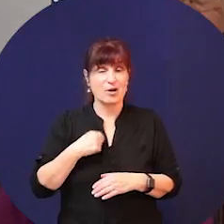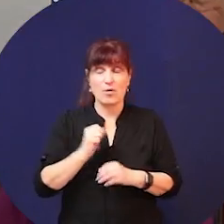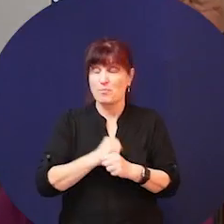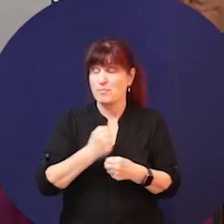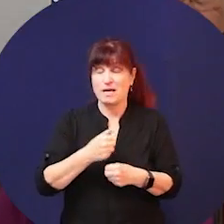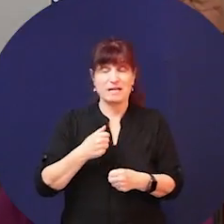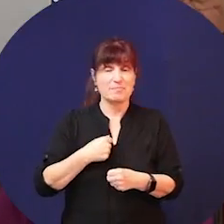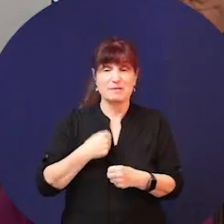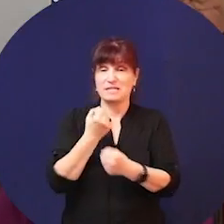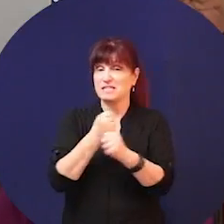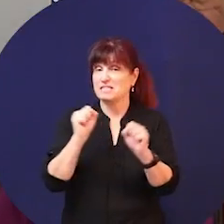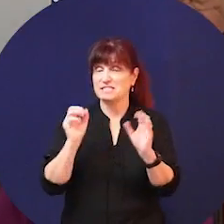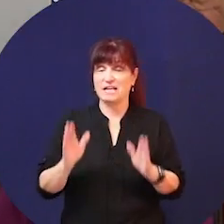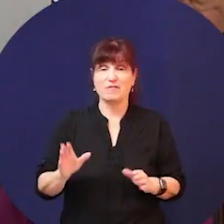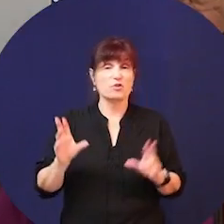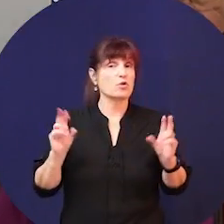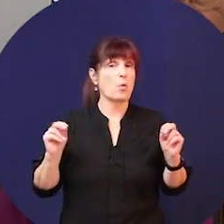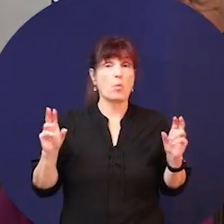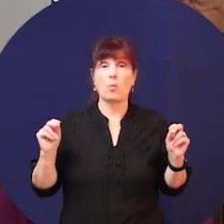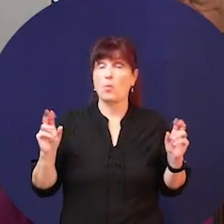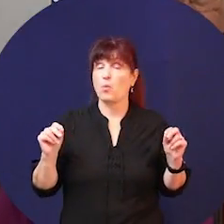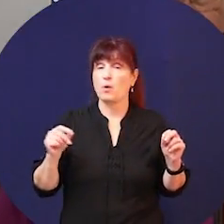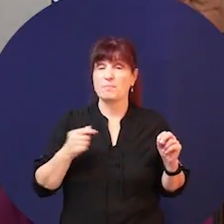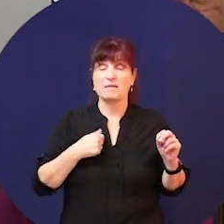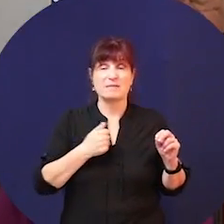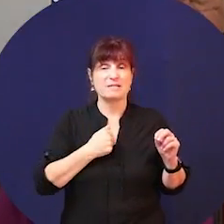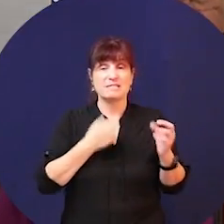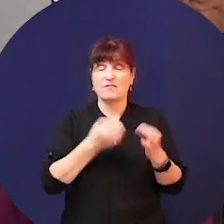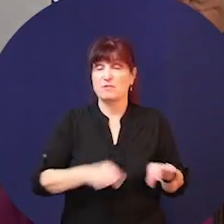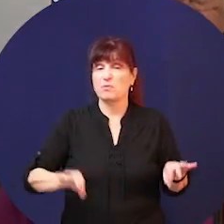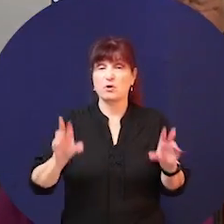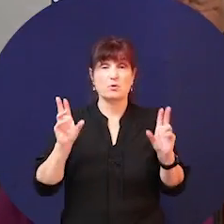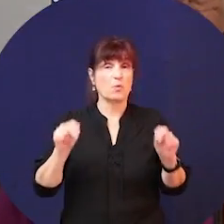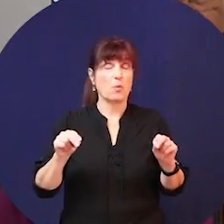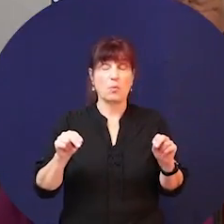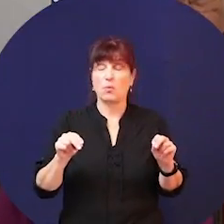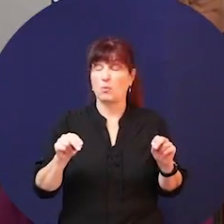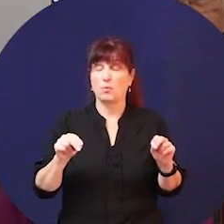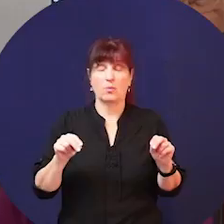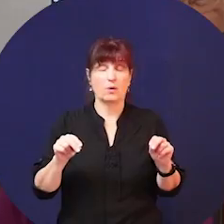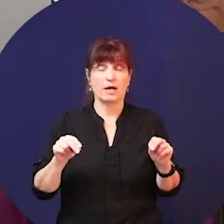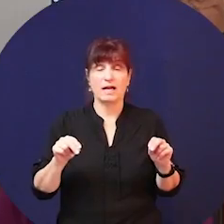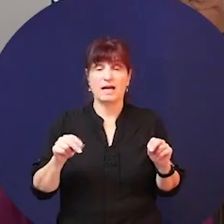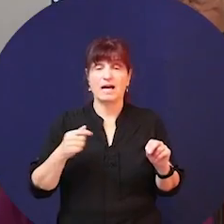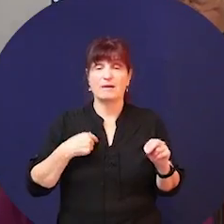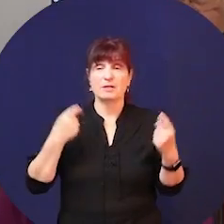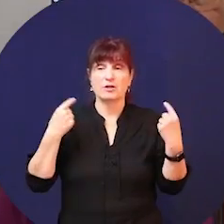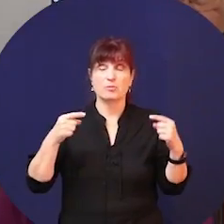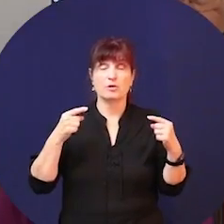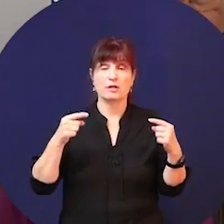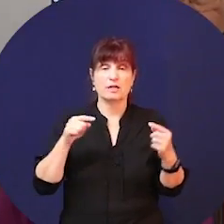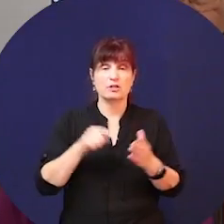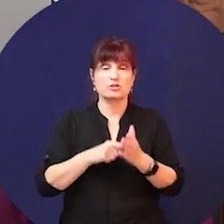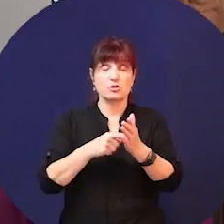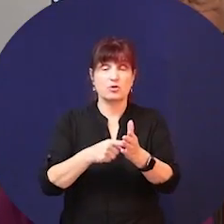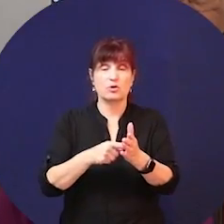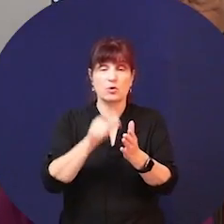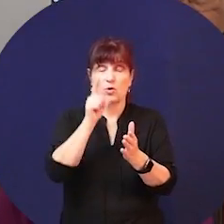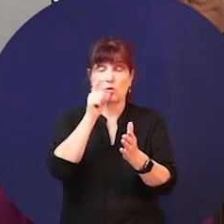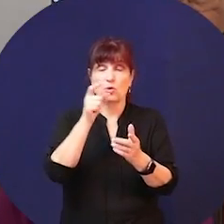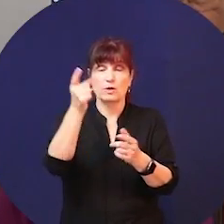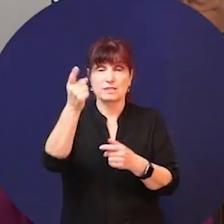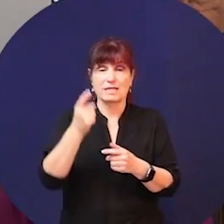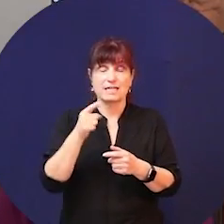Messiah. Don't make me important at all. I'm just the one who's here to proclaim and point out the one who is to come. He